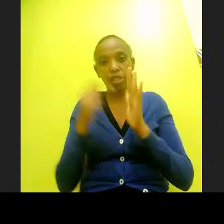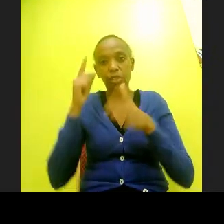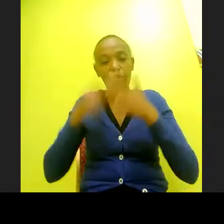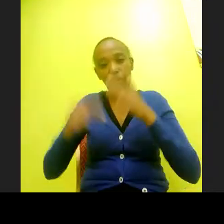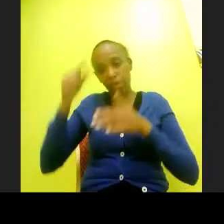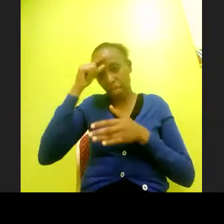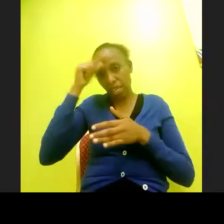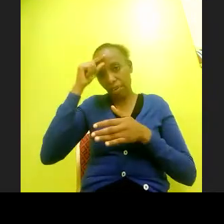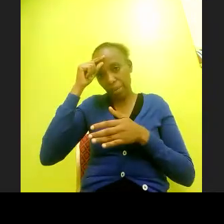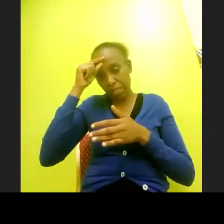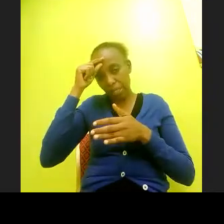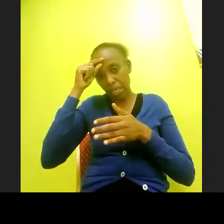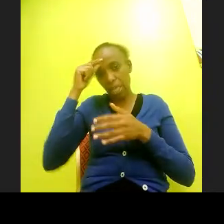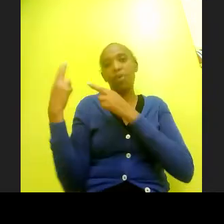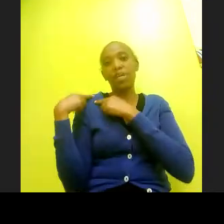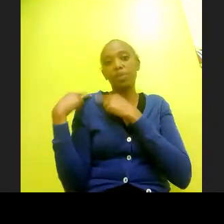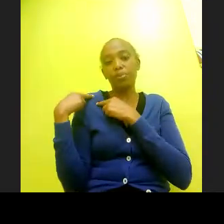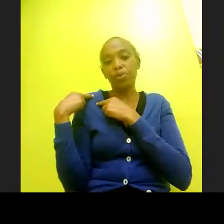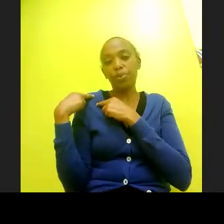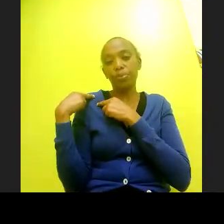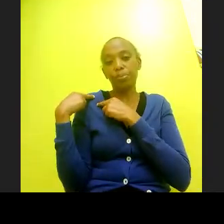support the